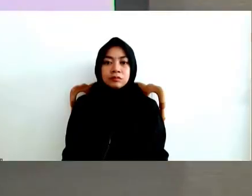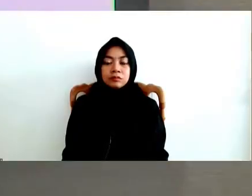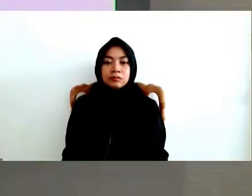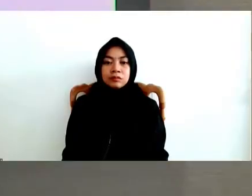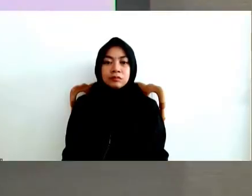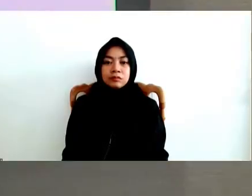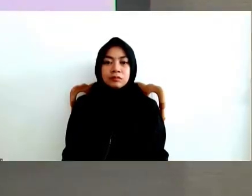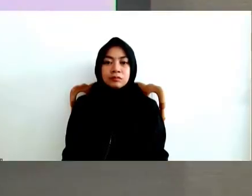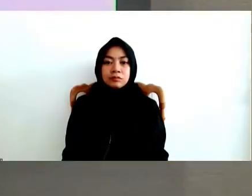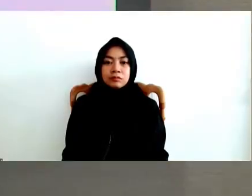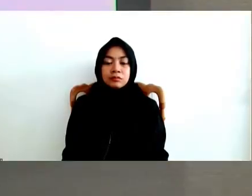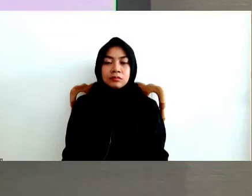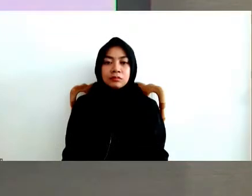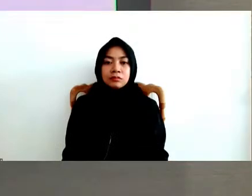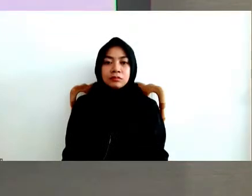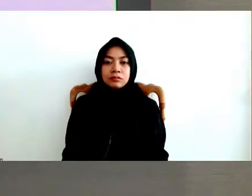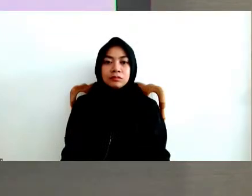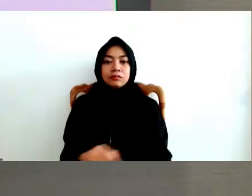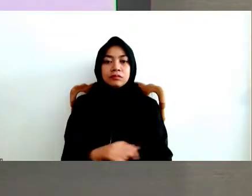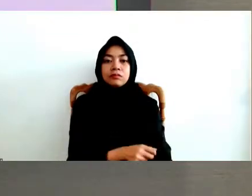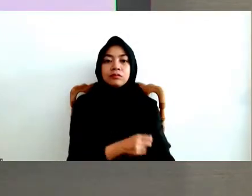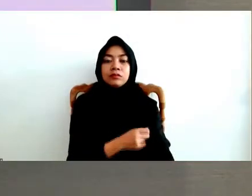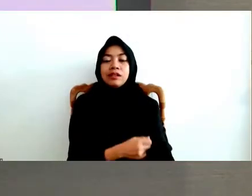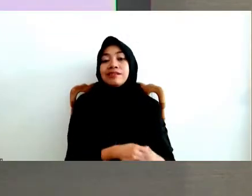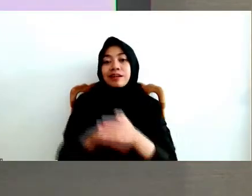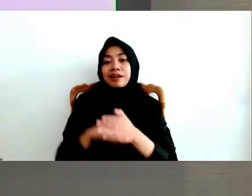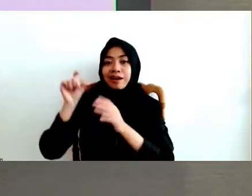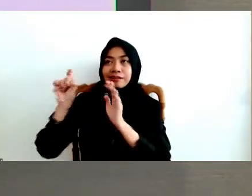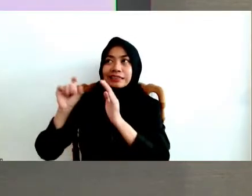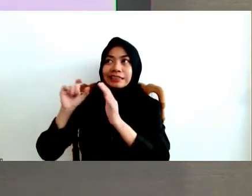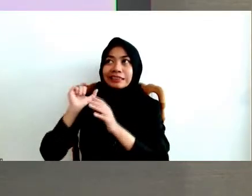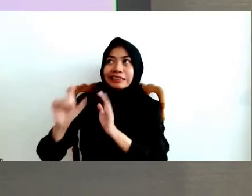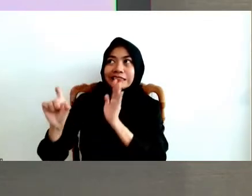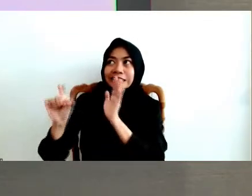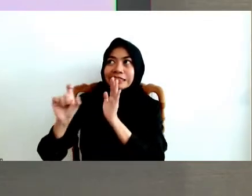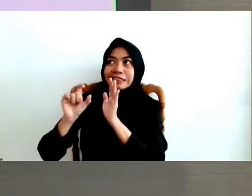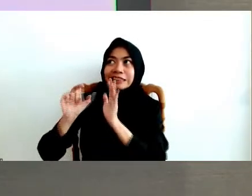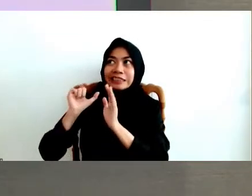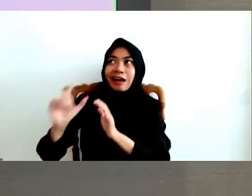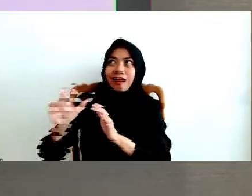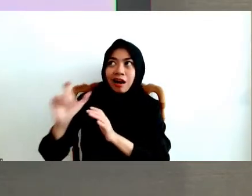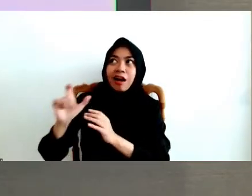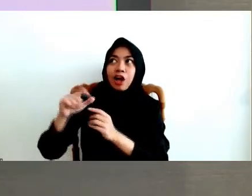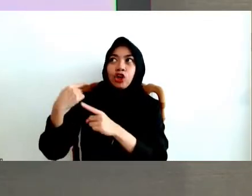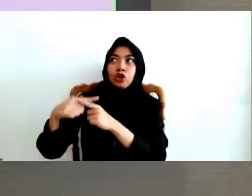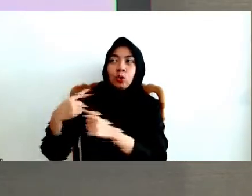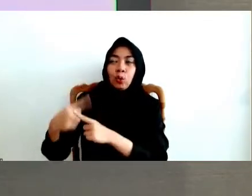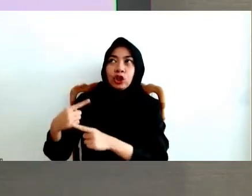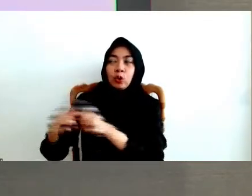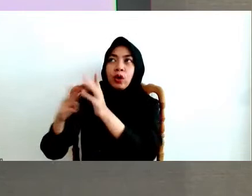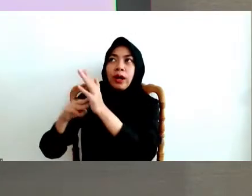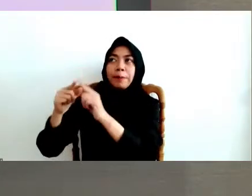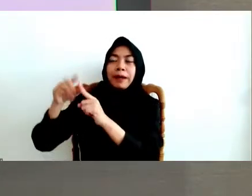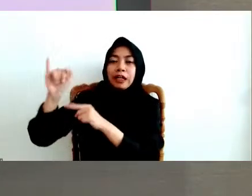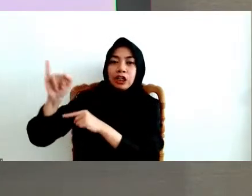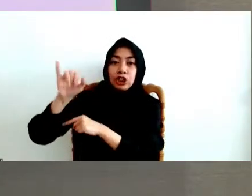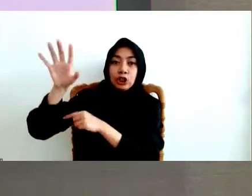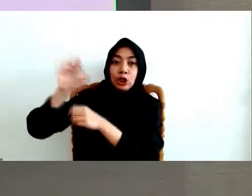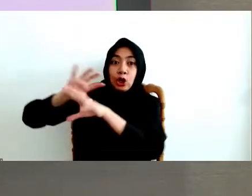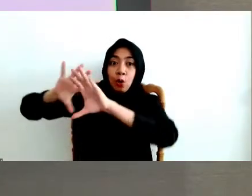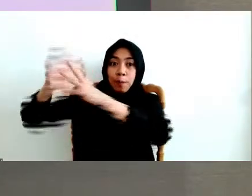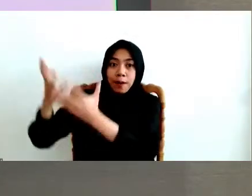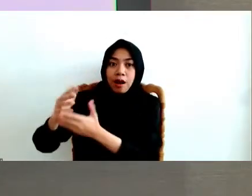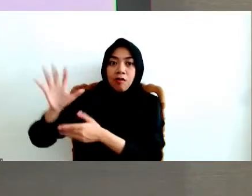the approach, the multidimensional poverty index here. And that would, I think that would help